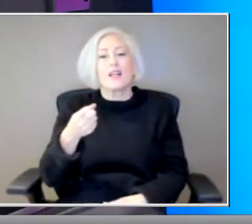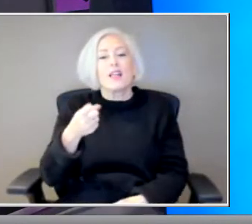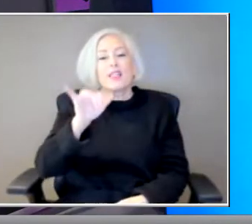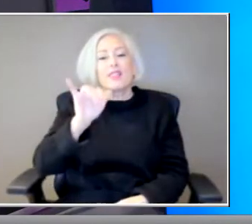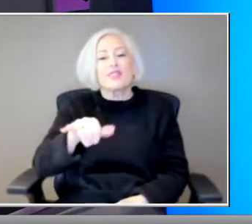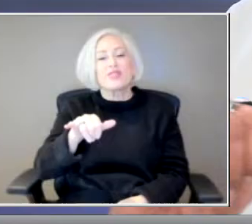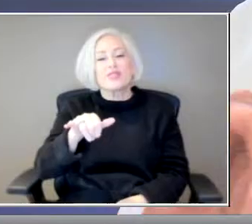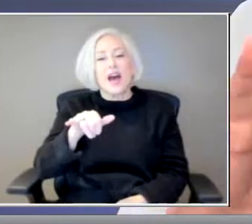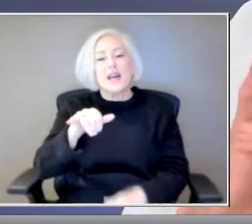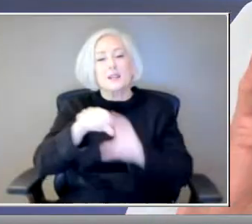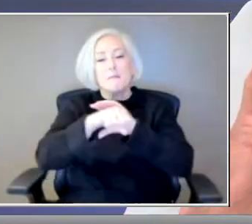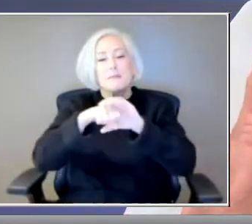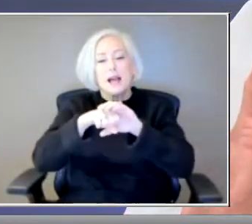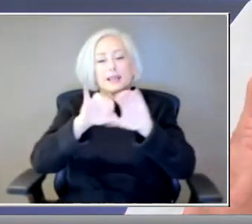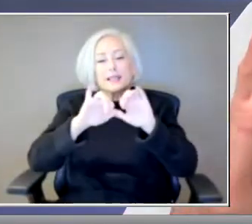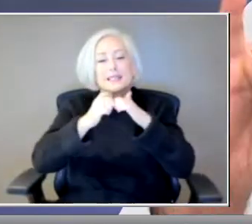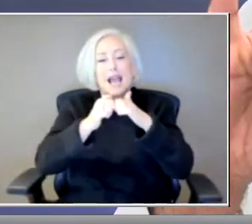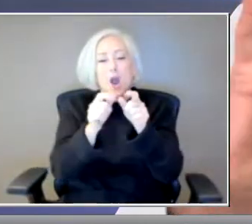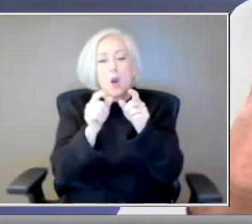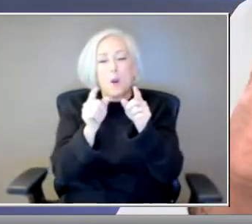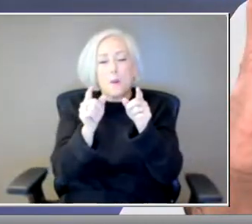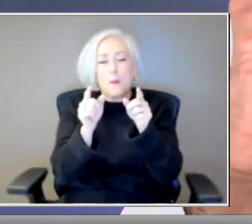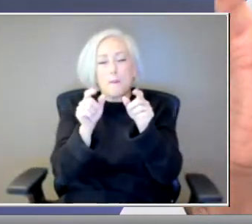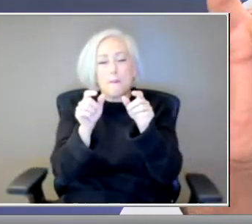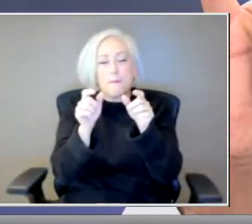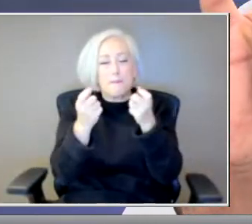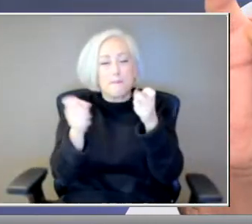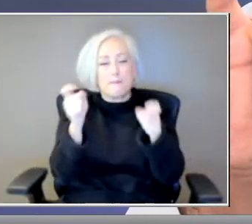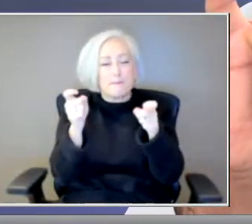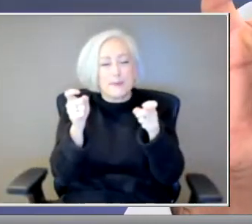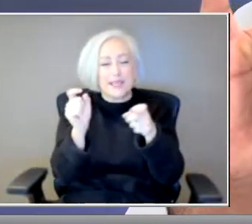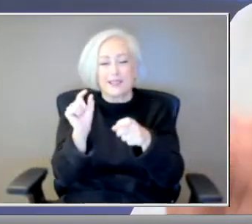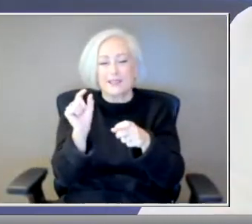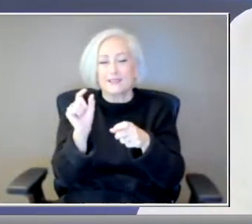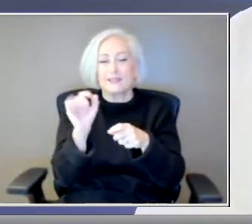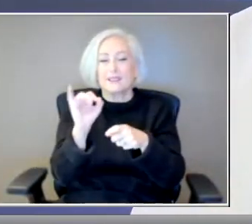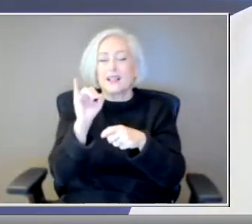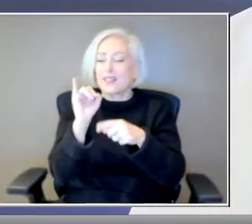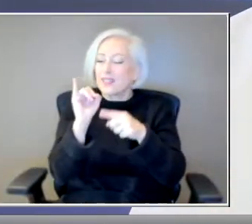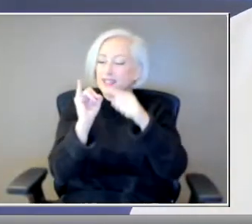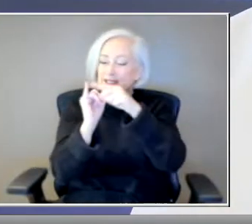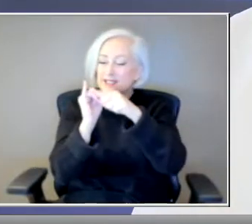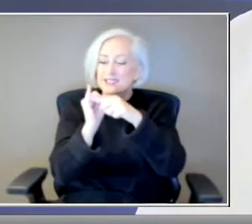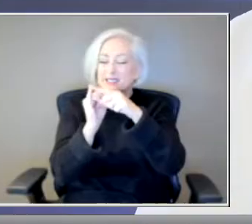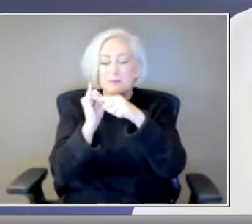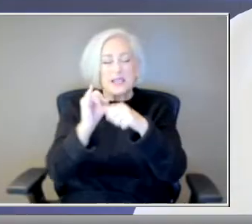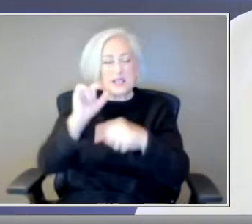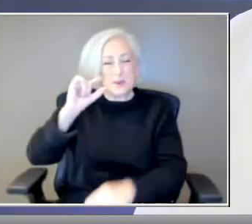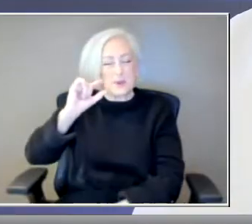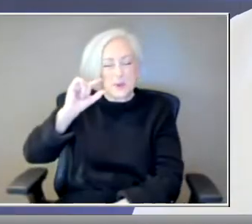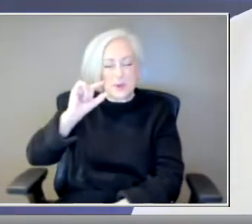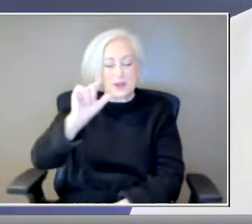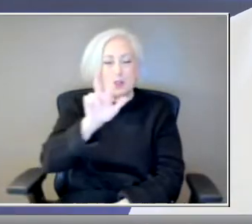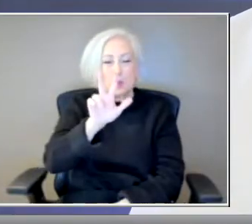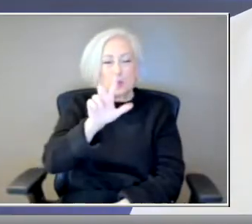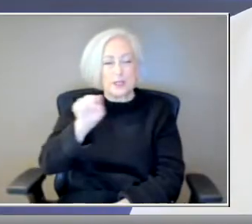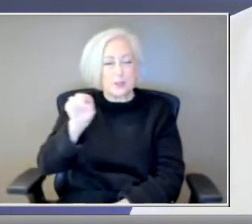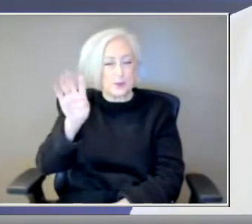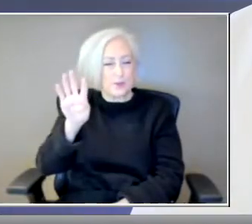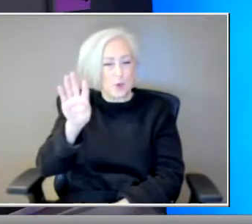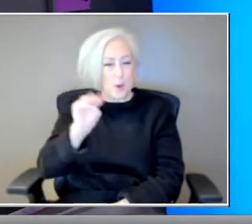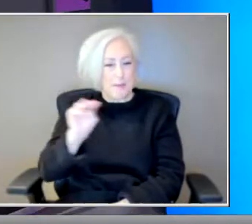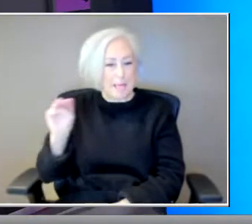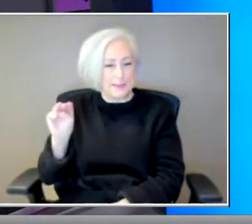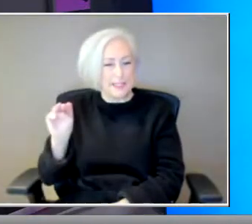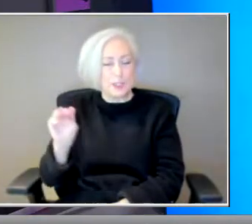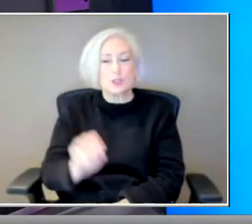finger? Smaller than this, it's about 3 to 4 millimeters. So that's in your brain. Yeah, in your brain, yeah. And when I